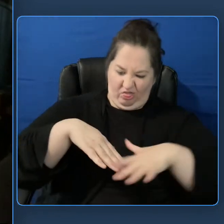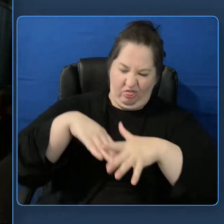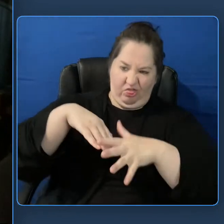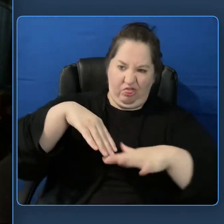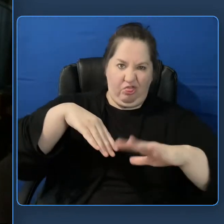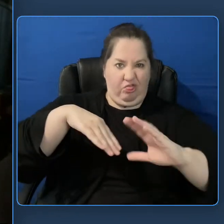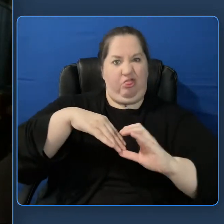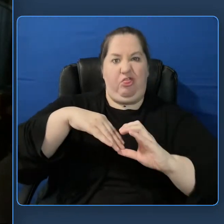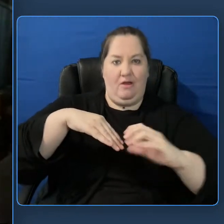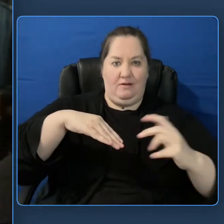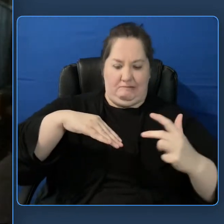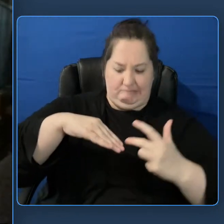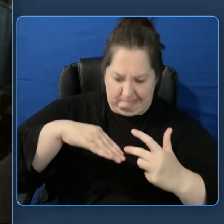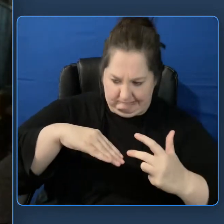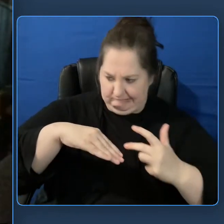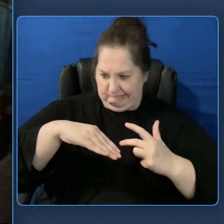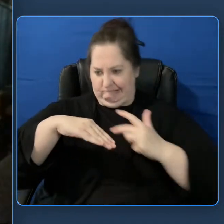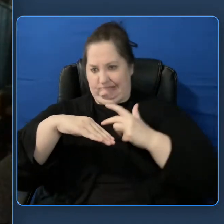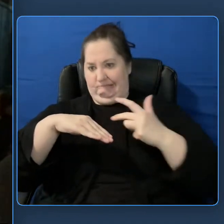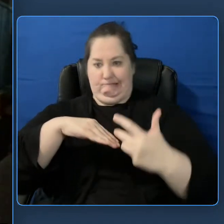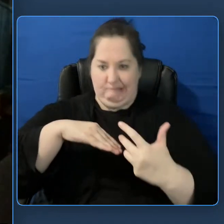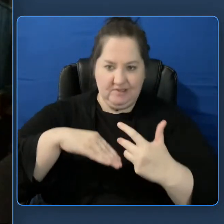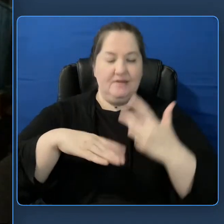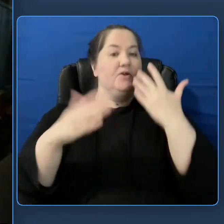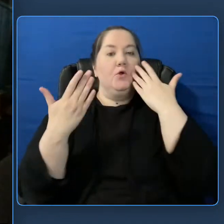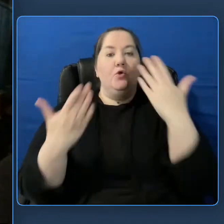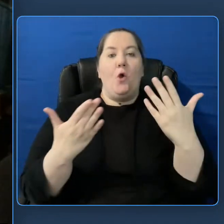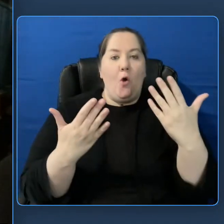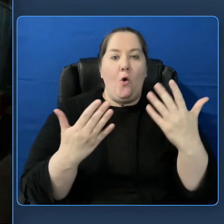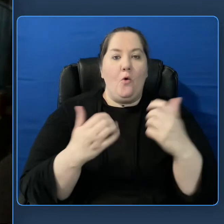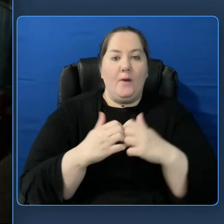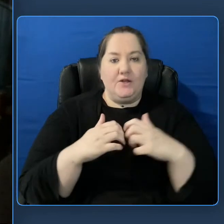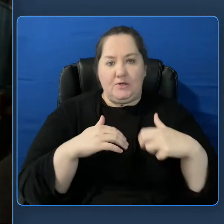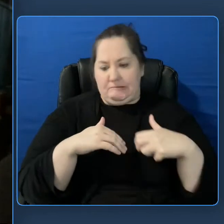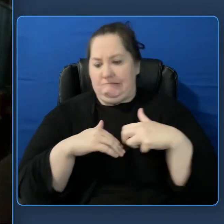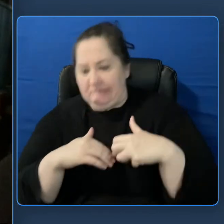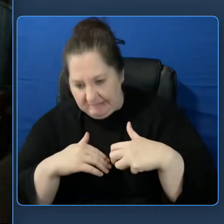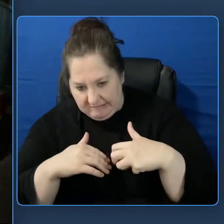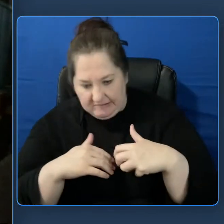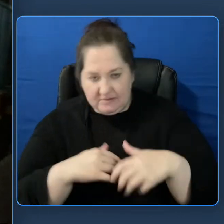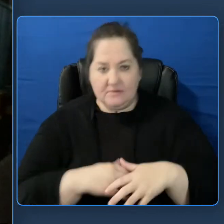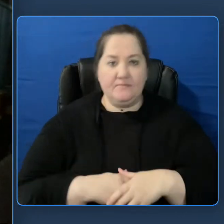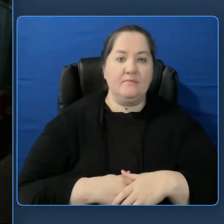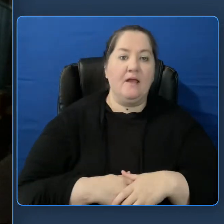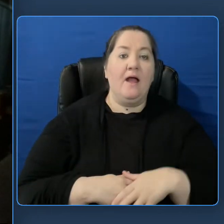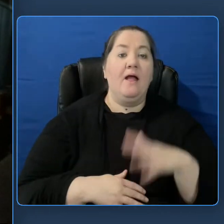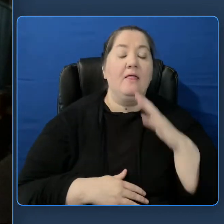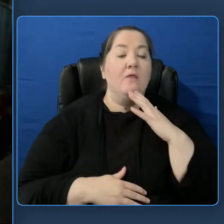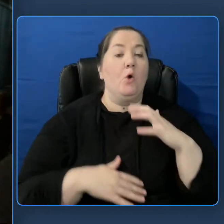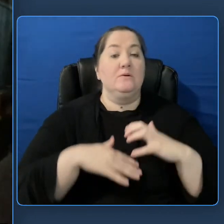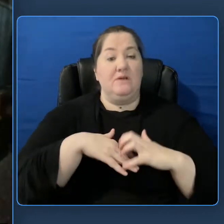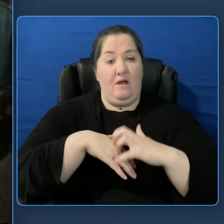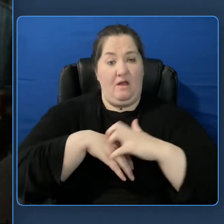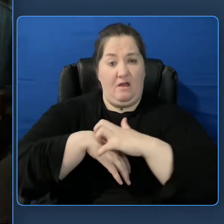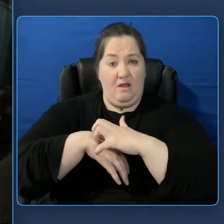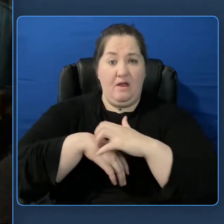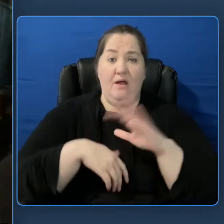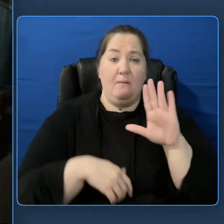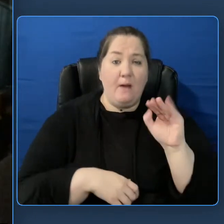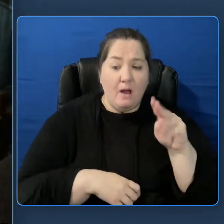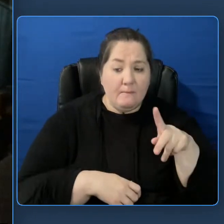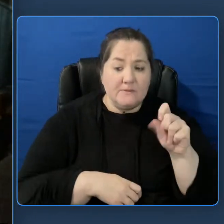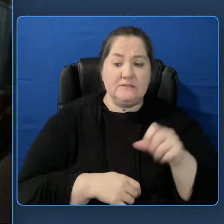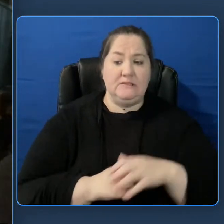And you don't know what you're getting into when you go into that curb cut. And those bumps, I agree with Danny